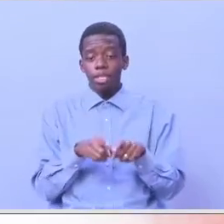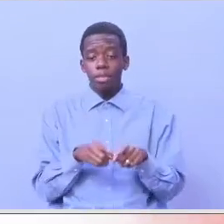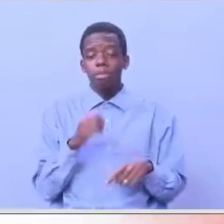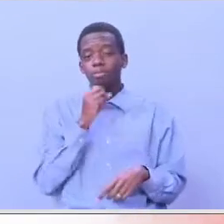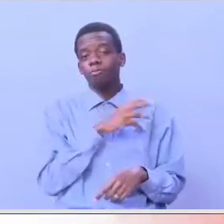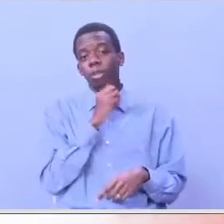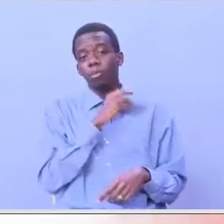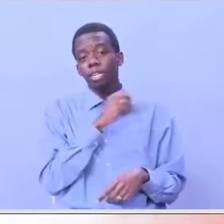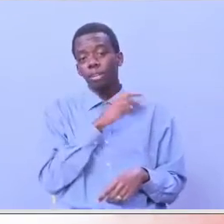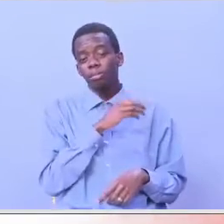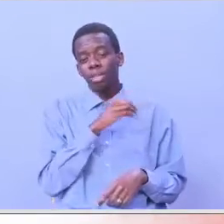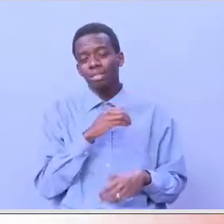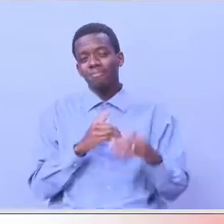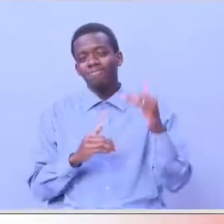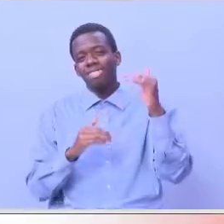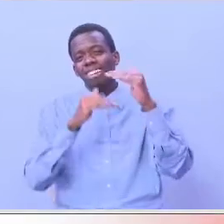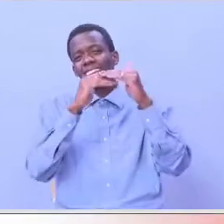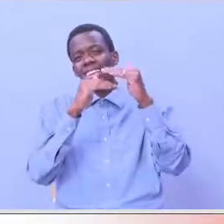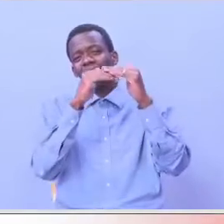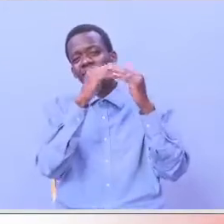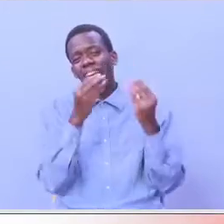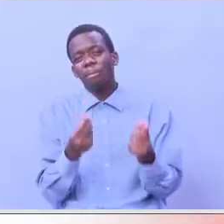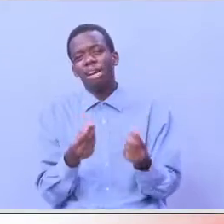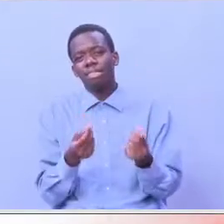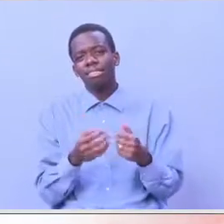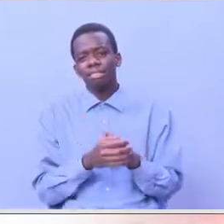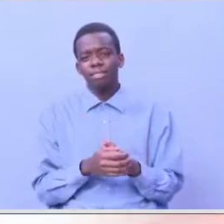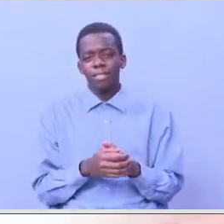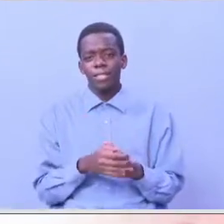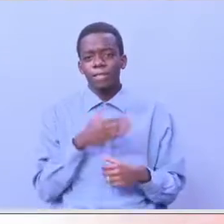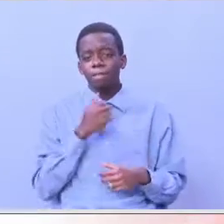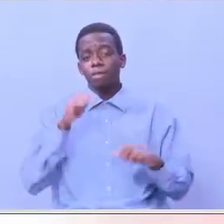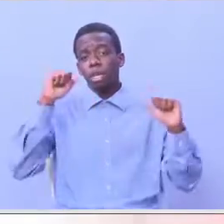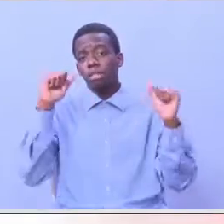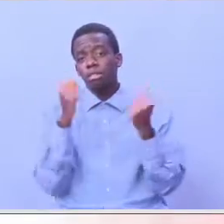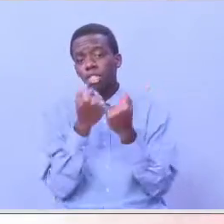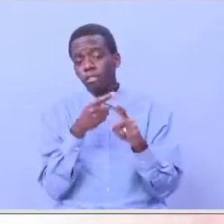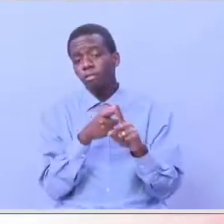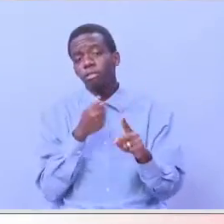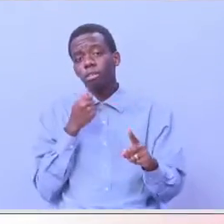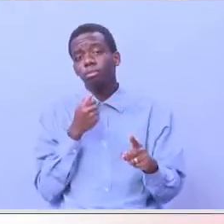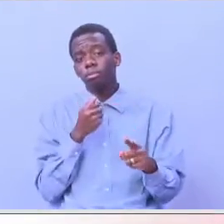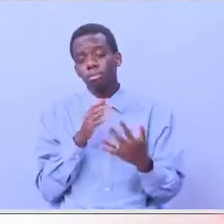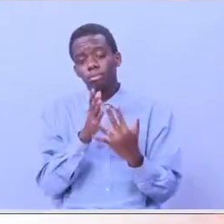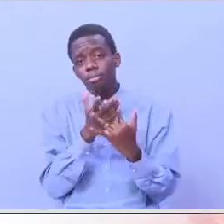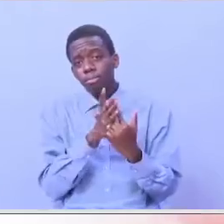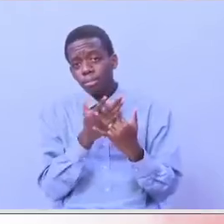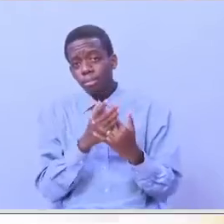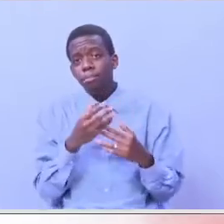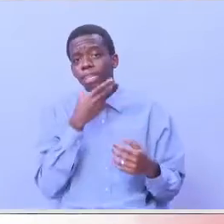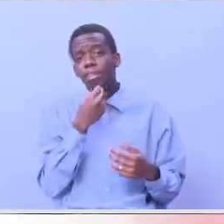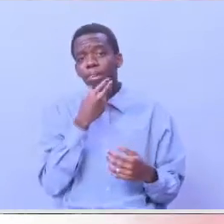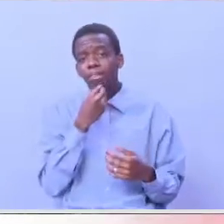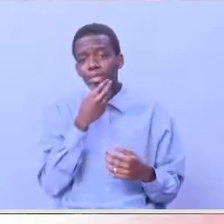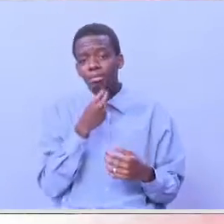production. The farmers want the government to intervene and save them from middlemen, whom they say are exploiting them. Boniface Baraza with the